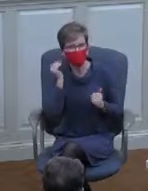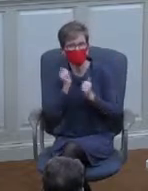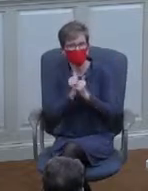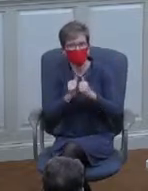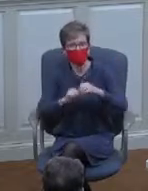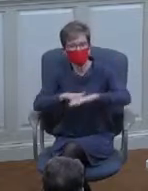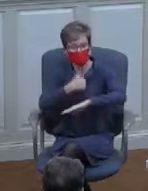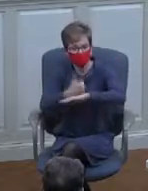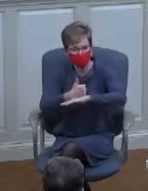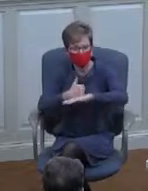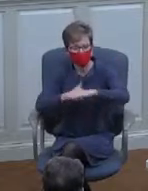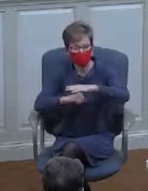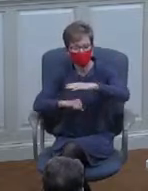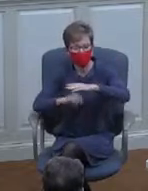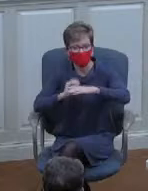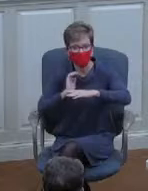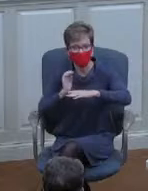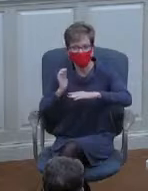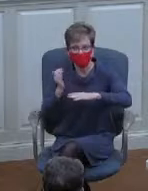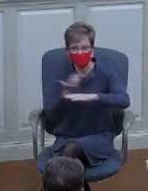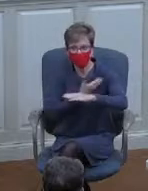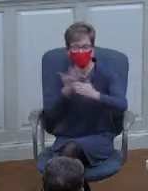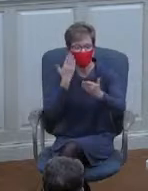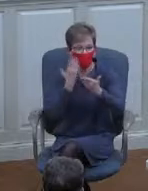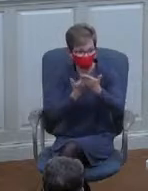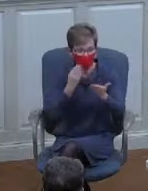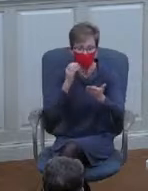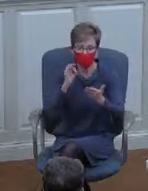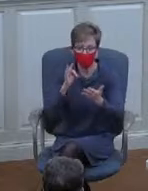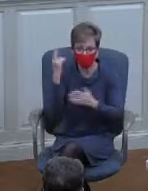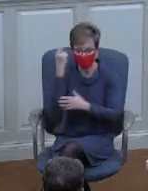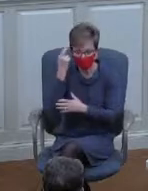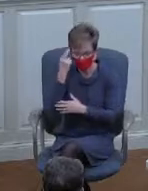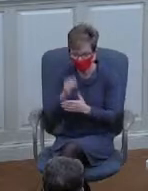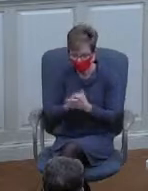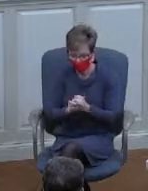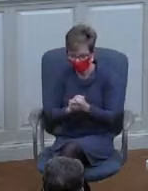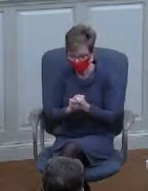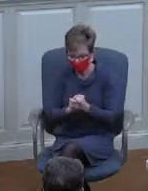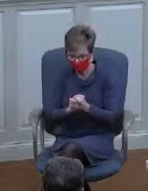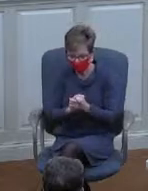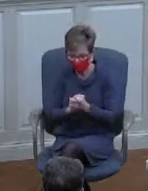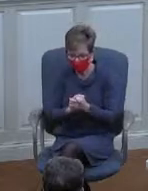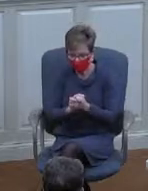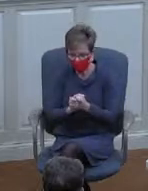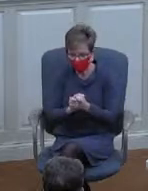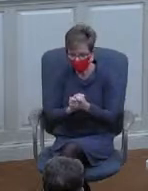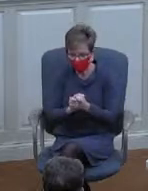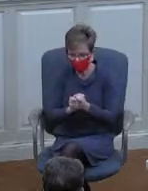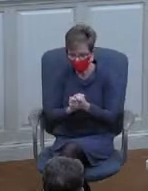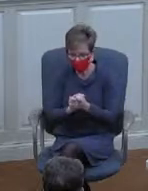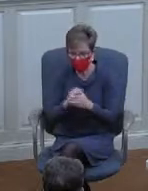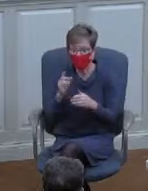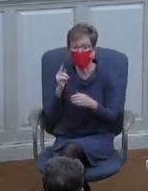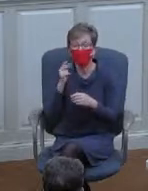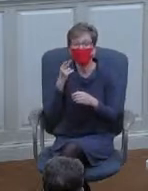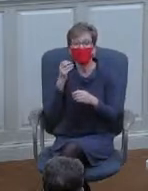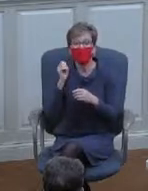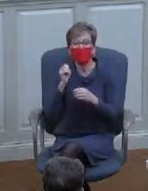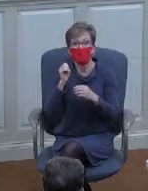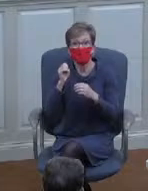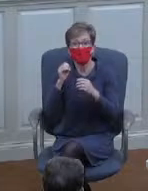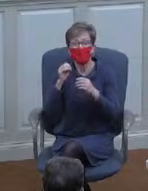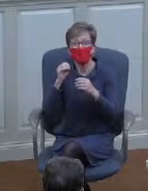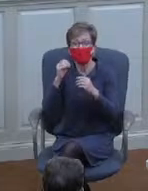fundamentals substantiating our points with evidence and reason. The Enlightenment out of which our democracy